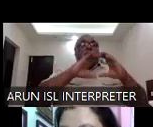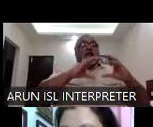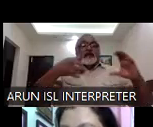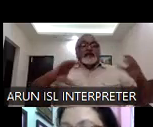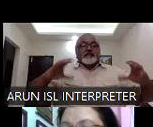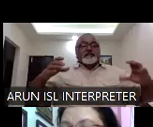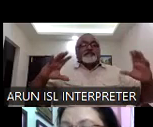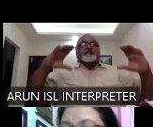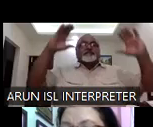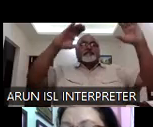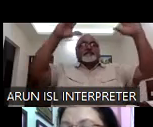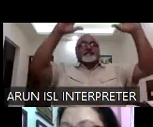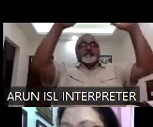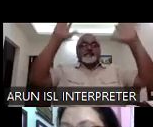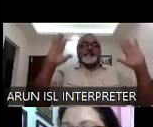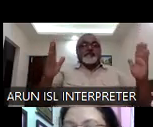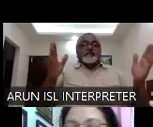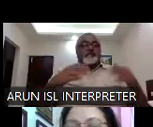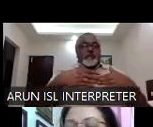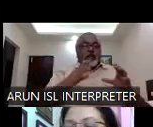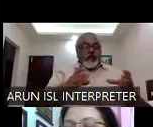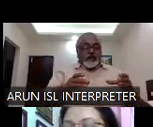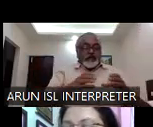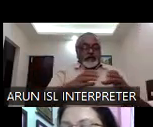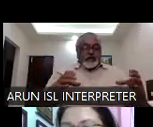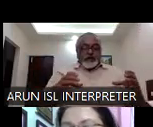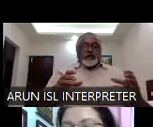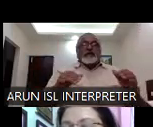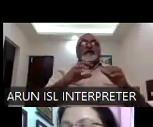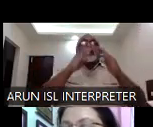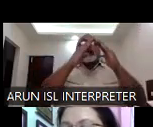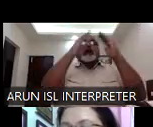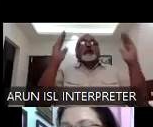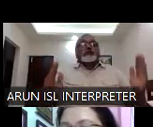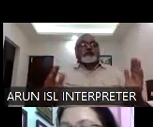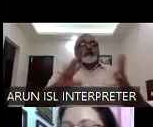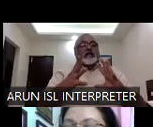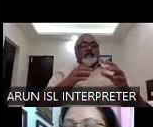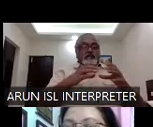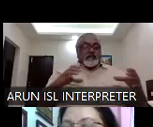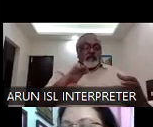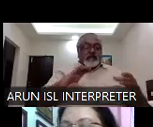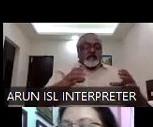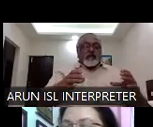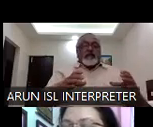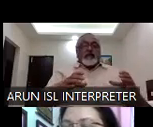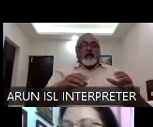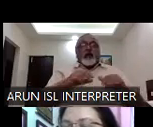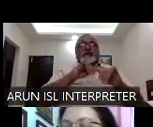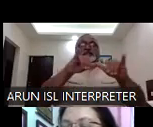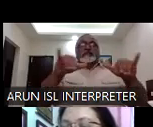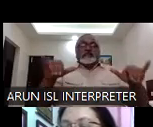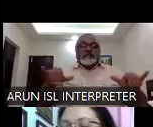are, you know, of one shape, and you make the house using these bricks, and all these bricks of the